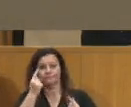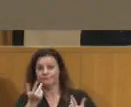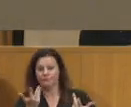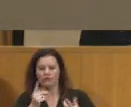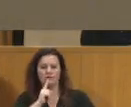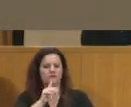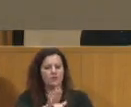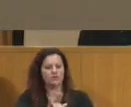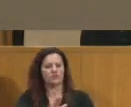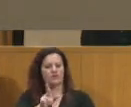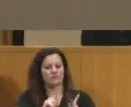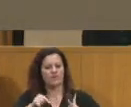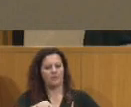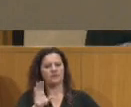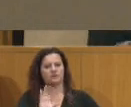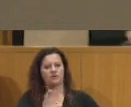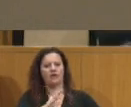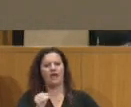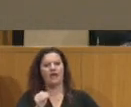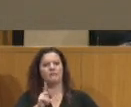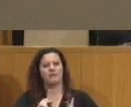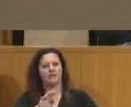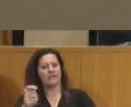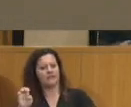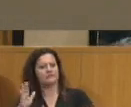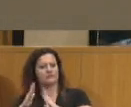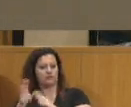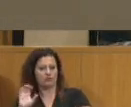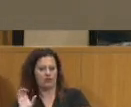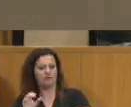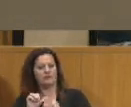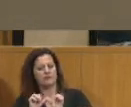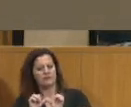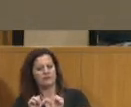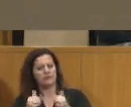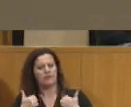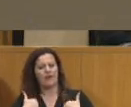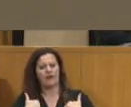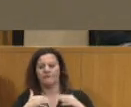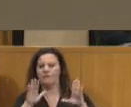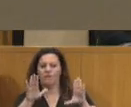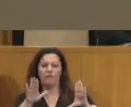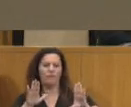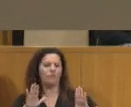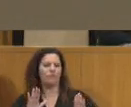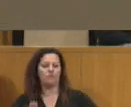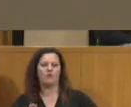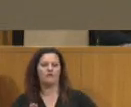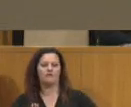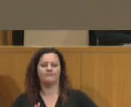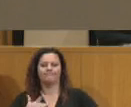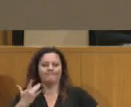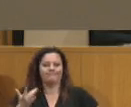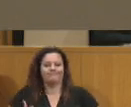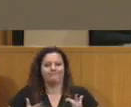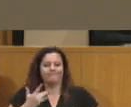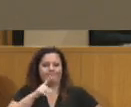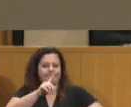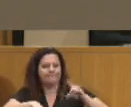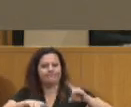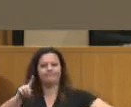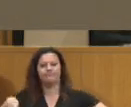long Monday night. And she has been so understanding, so wonderful. And I don't know how she stays so beautiful.